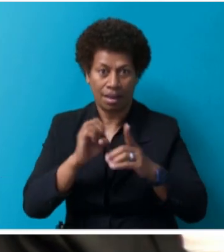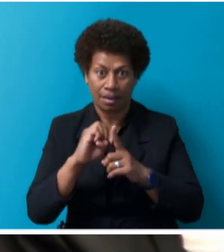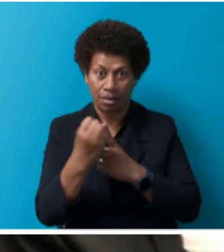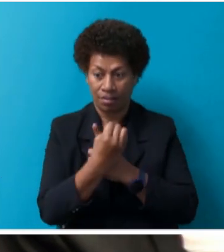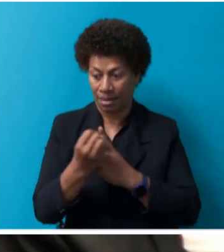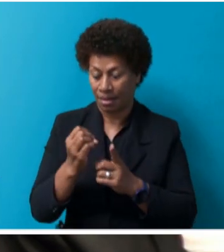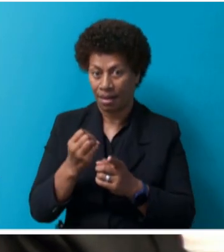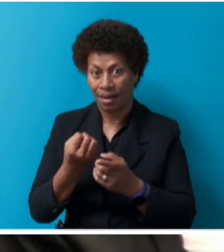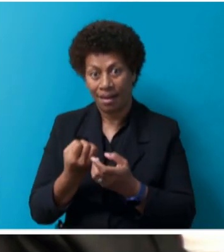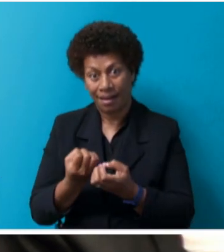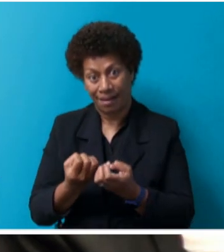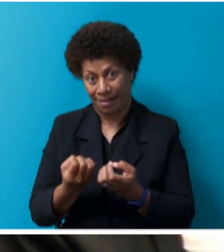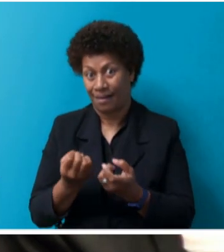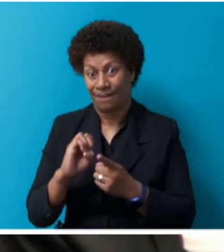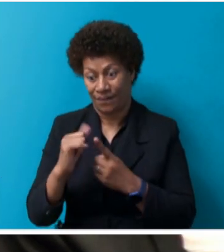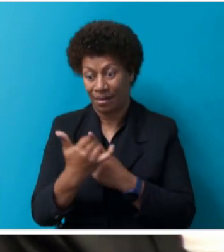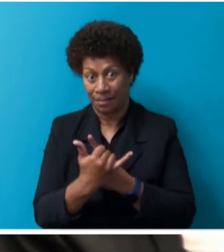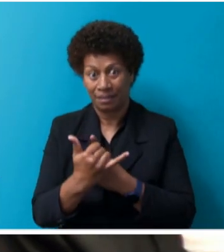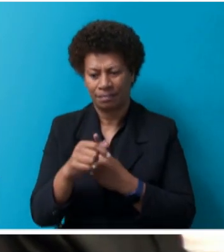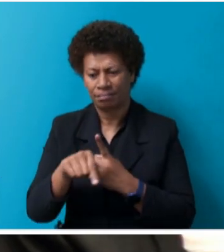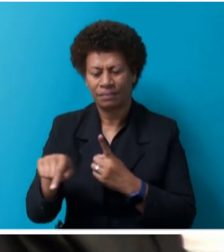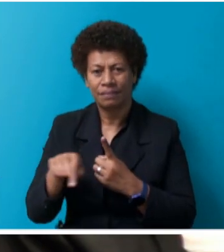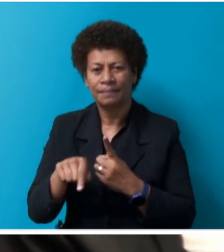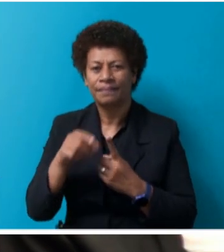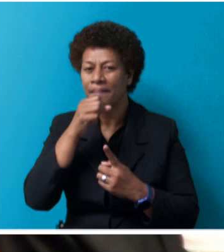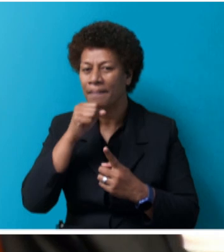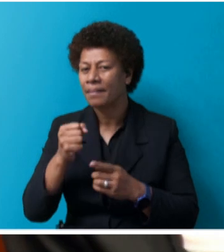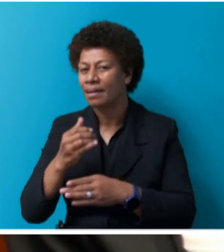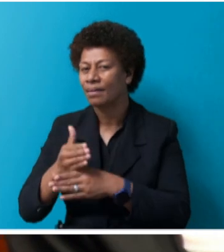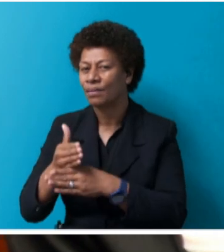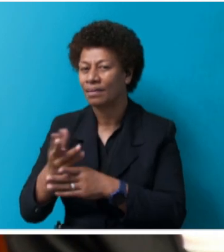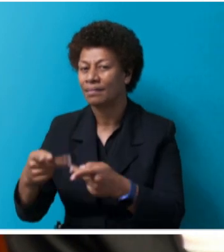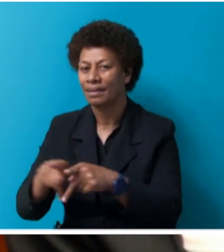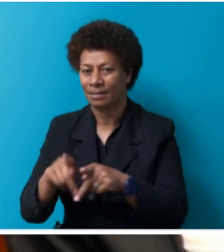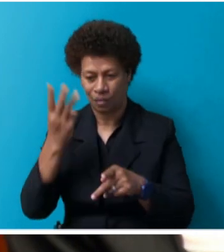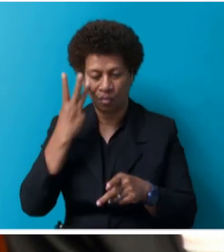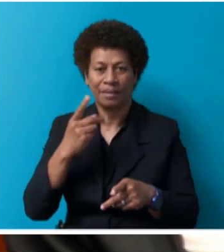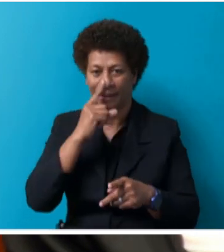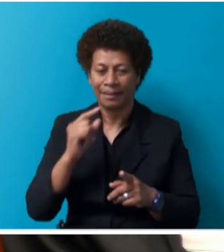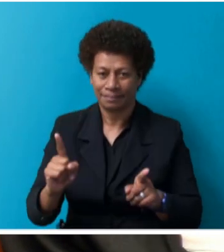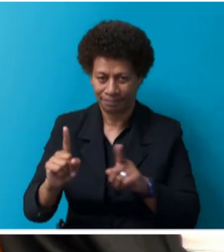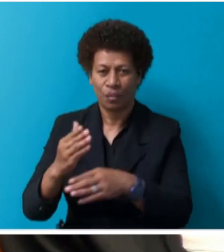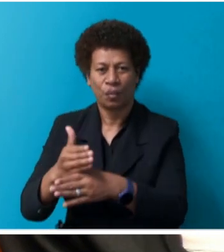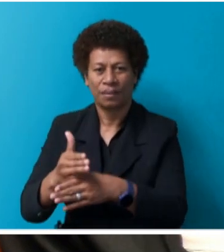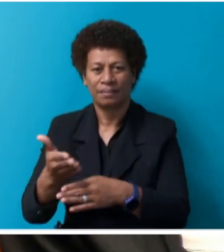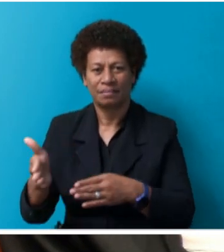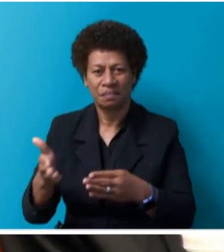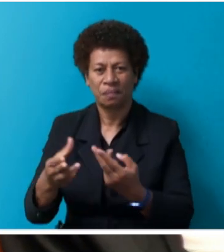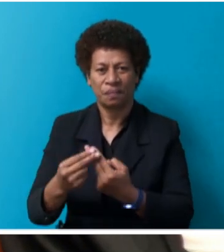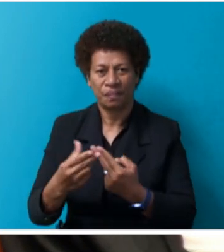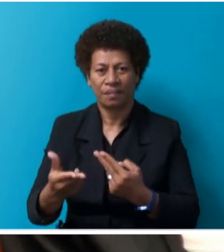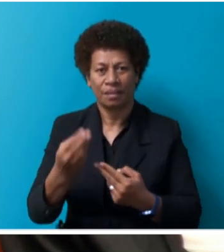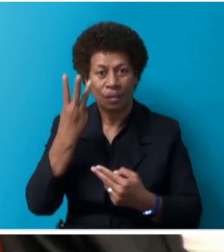as actively breaking barriers in male-dominated sectors. Mr. Speaker, Women are also at the heart of Fiji's economy through